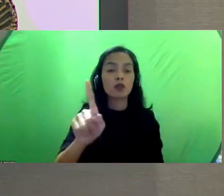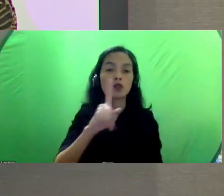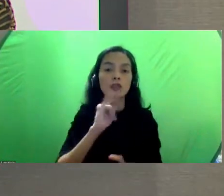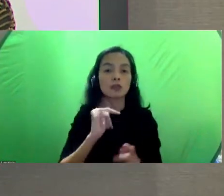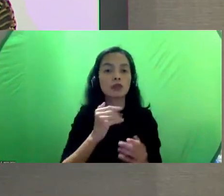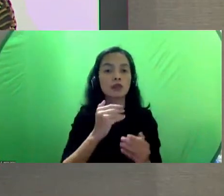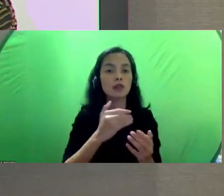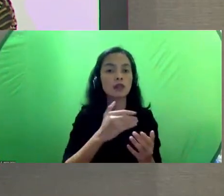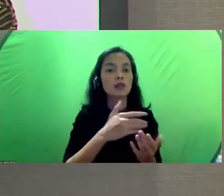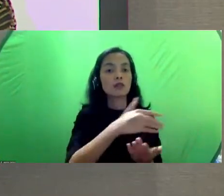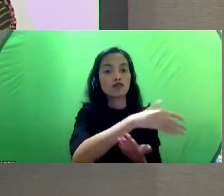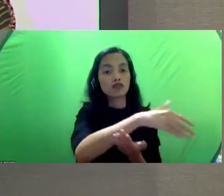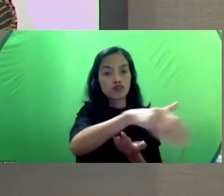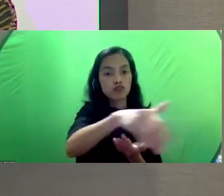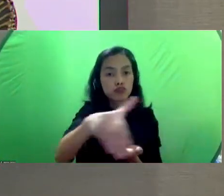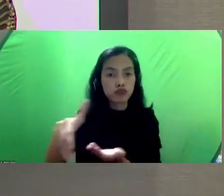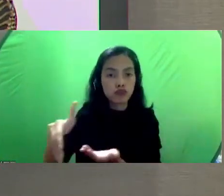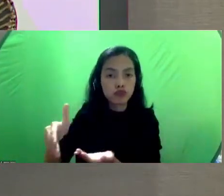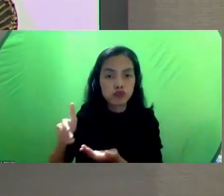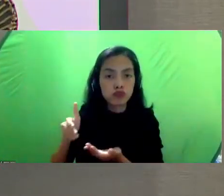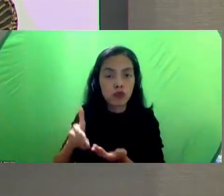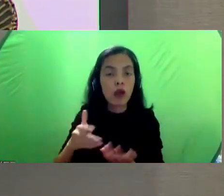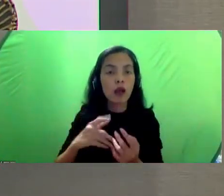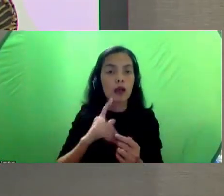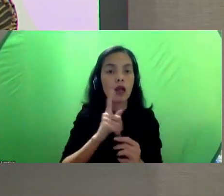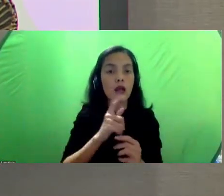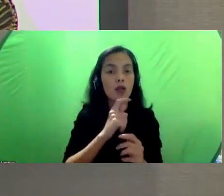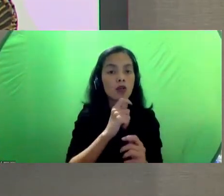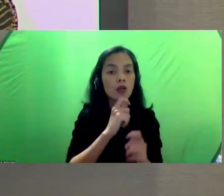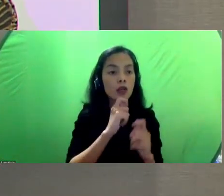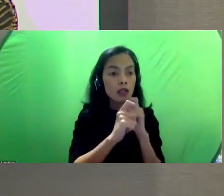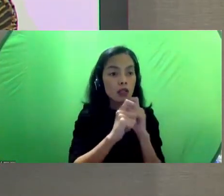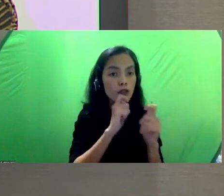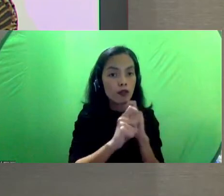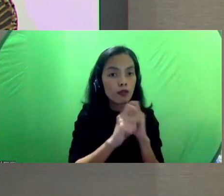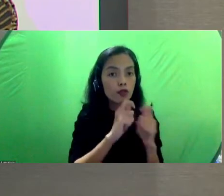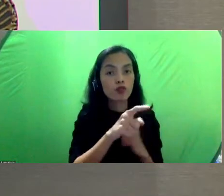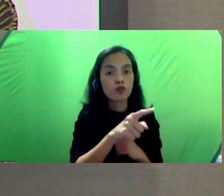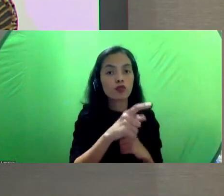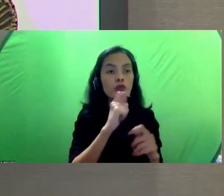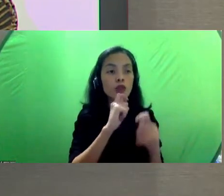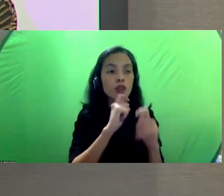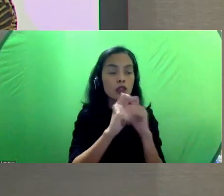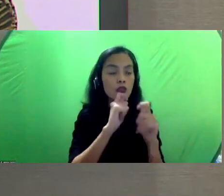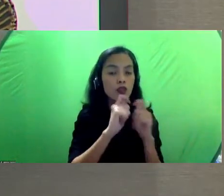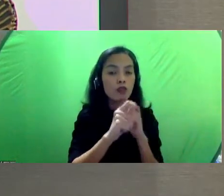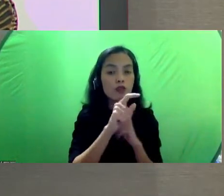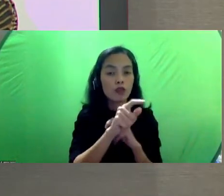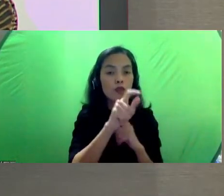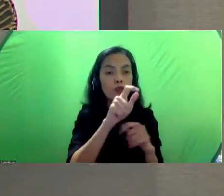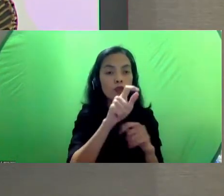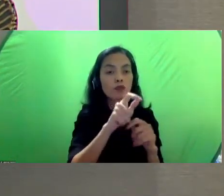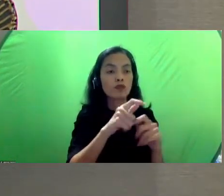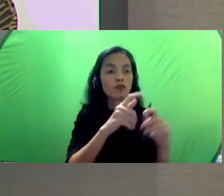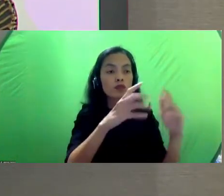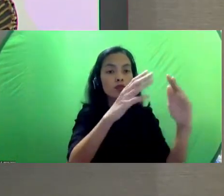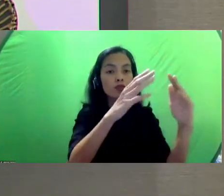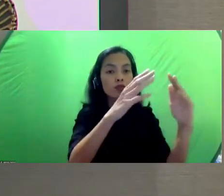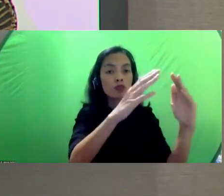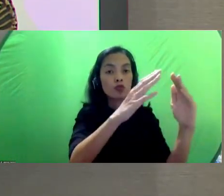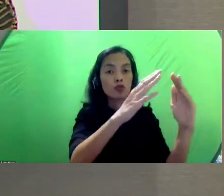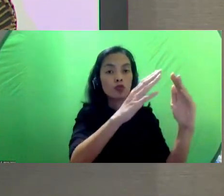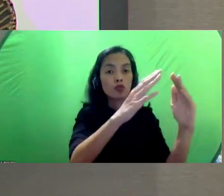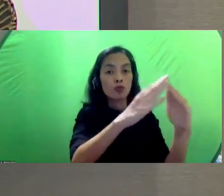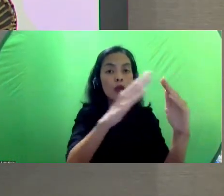time. So once we interview, one BPS actually interviewed the household, it collected